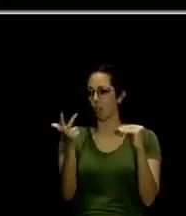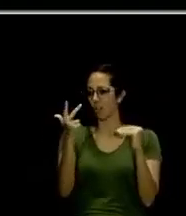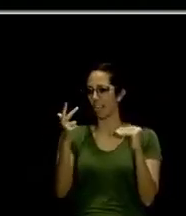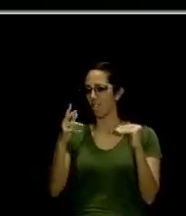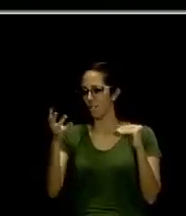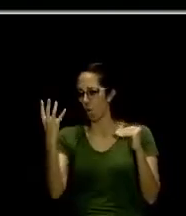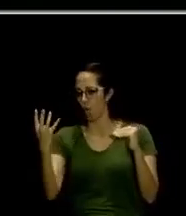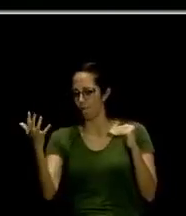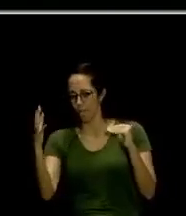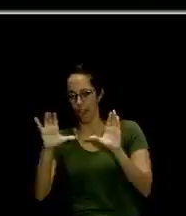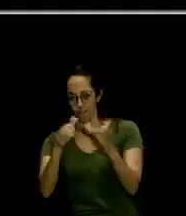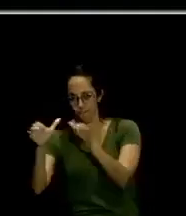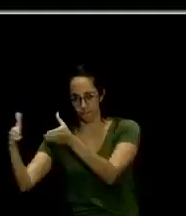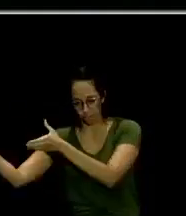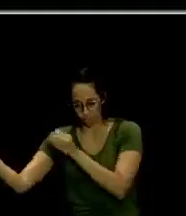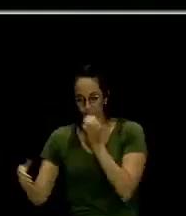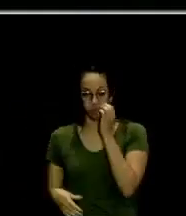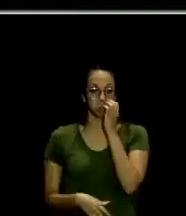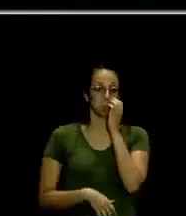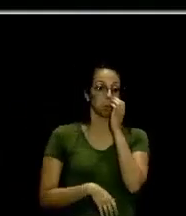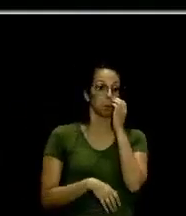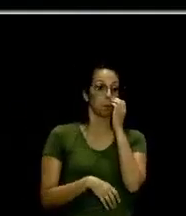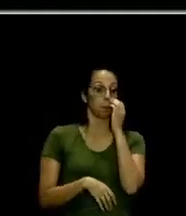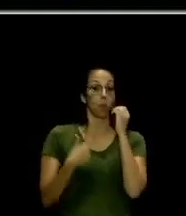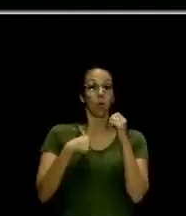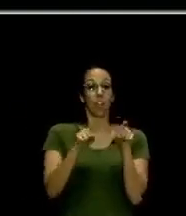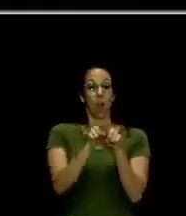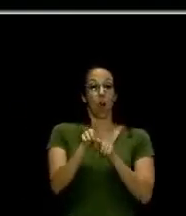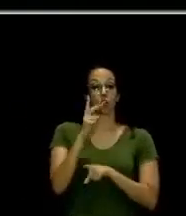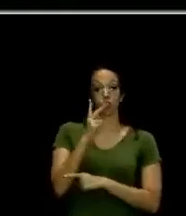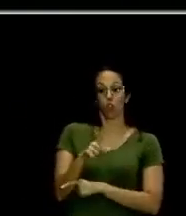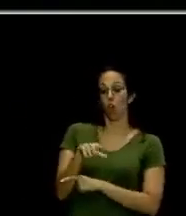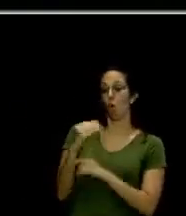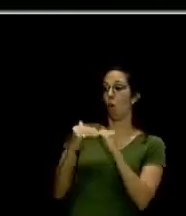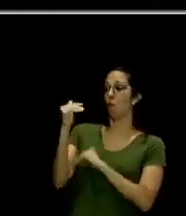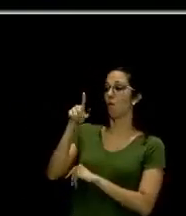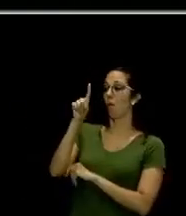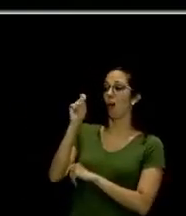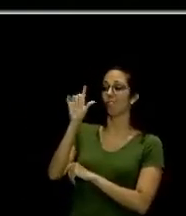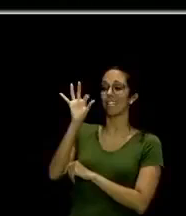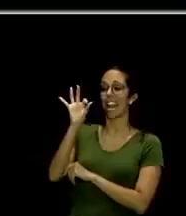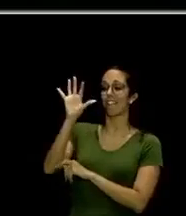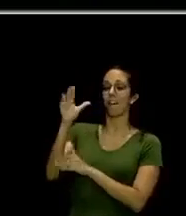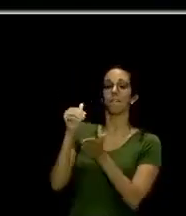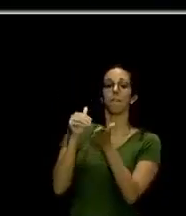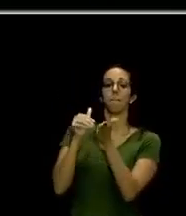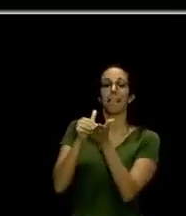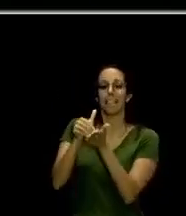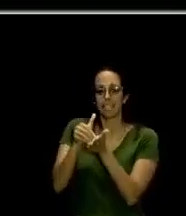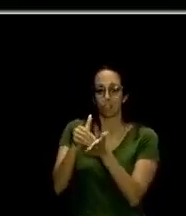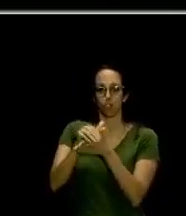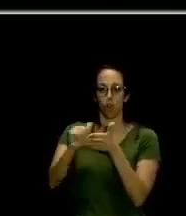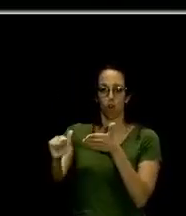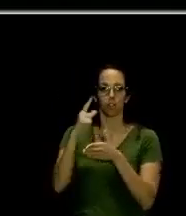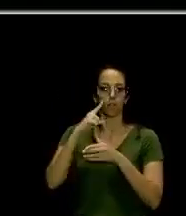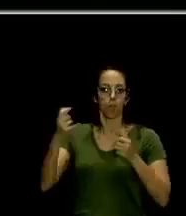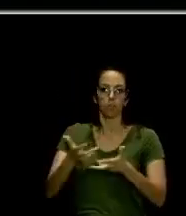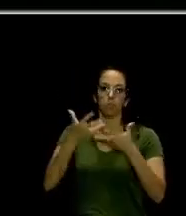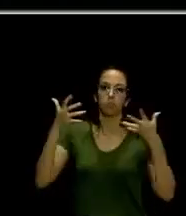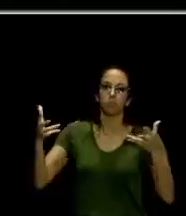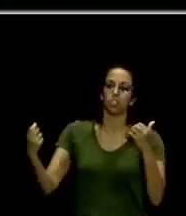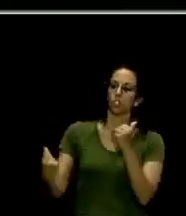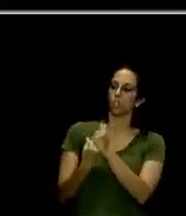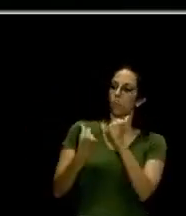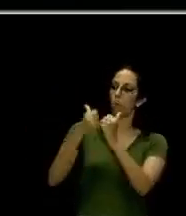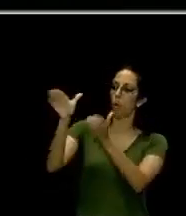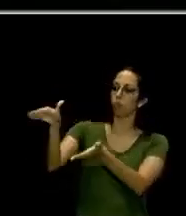To support this work, we also saw over $195 million in tremendous support to provide an